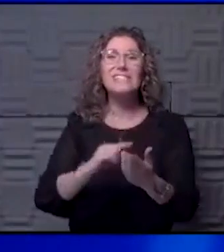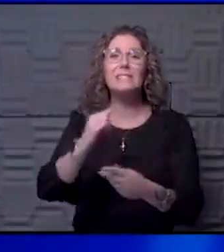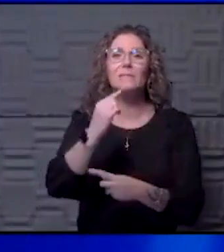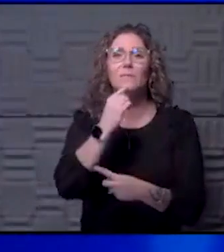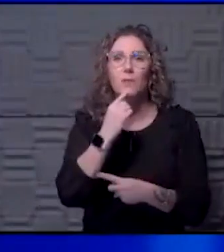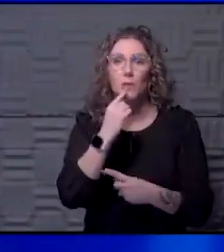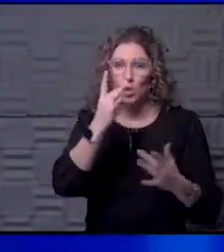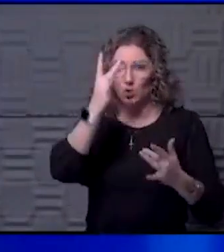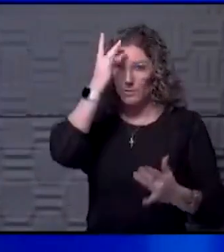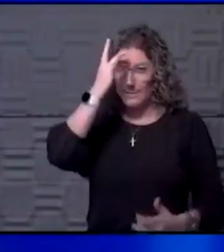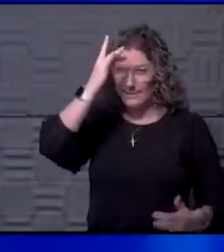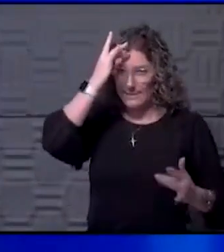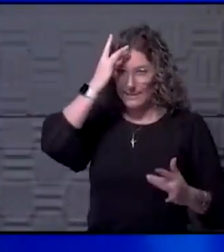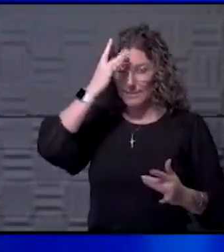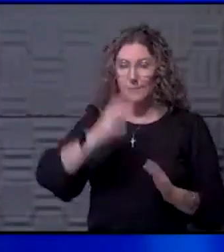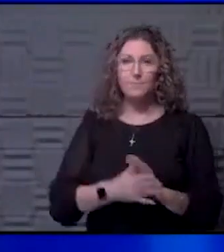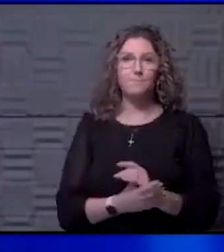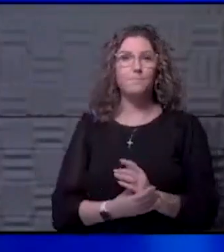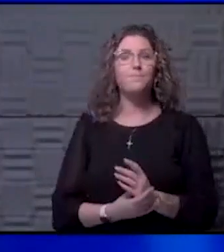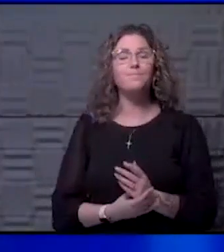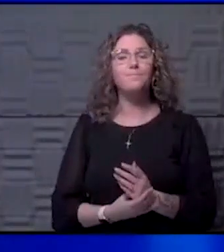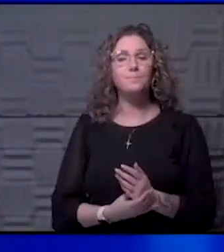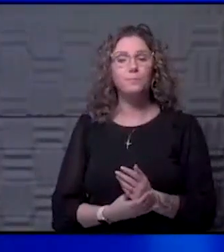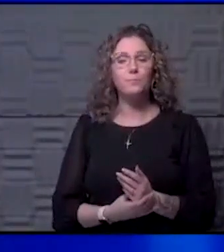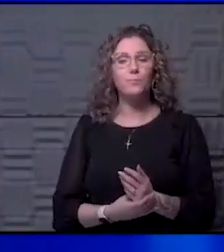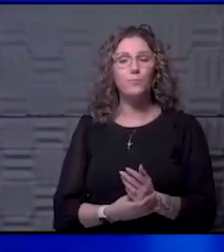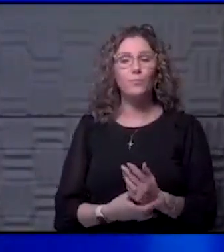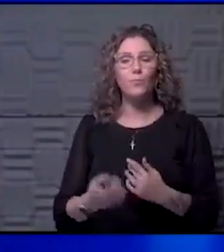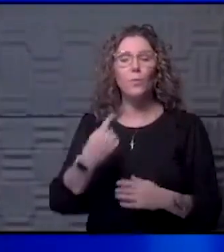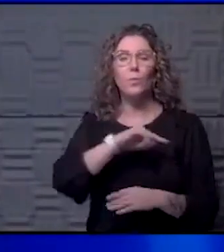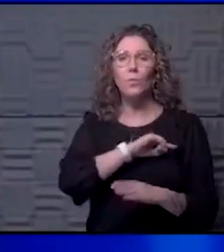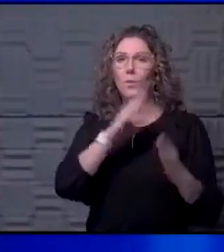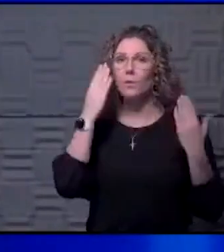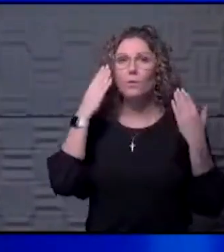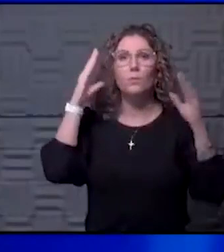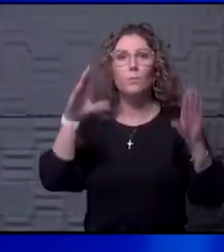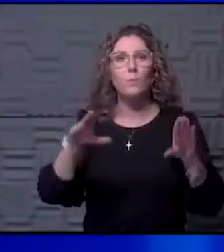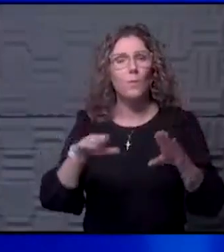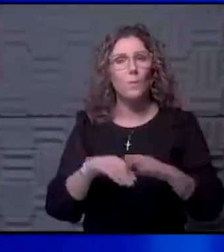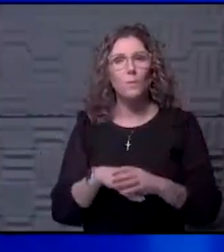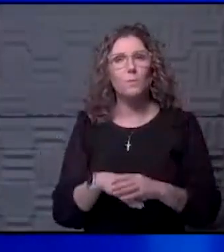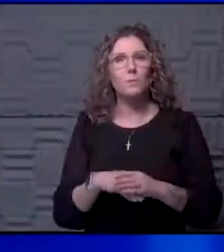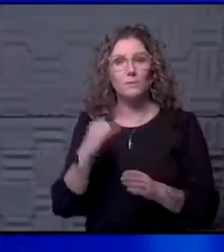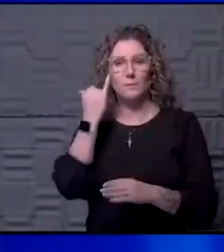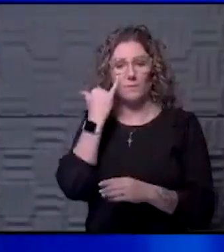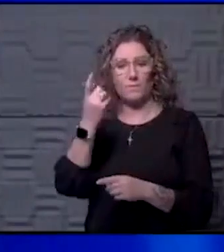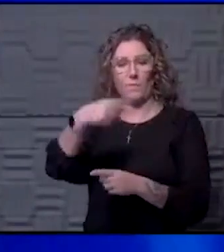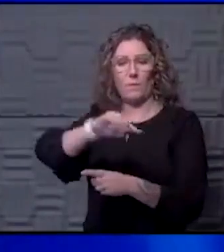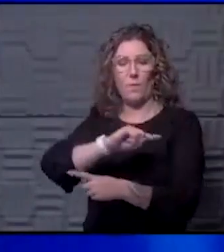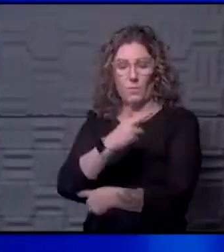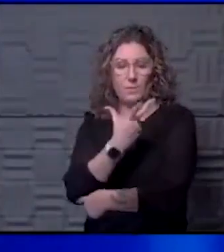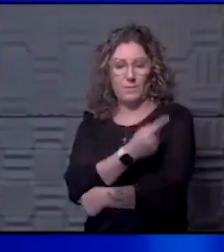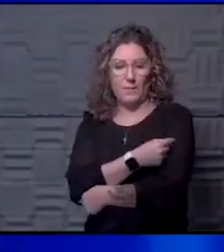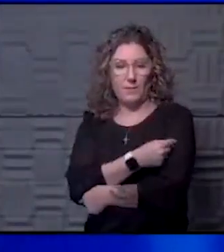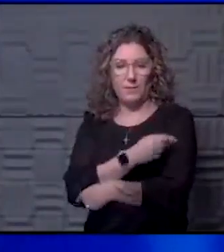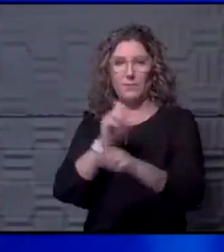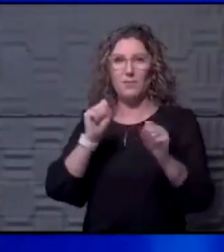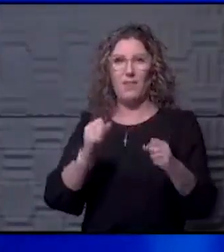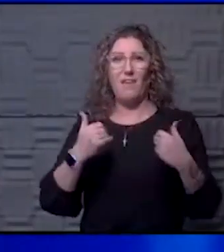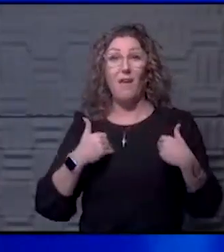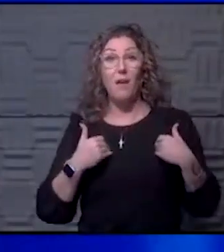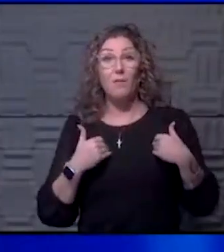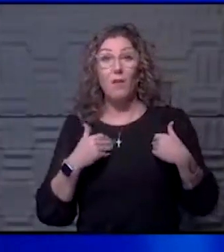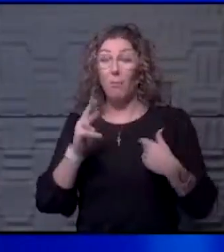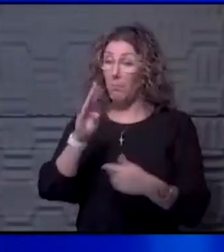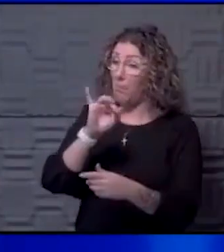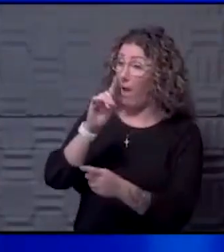disease. And we don't know if those who are vaccinated can have mild